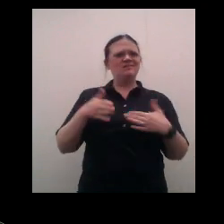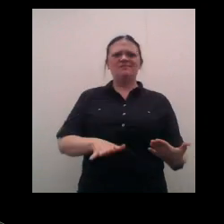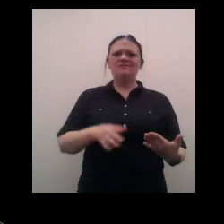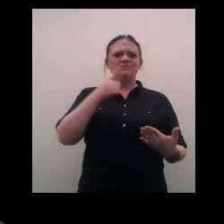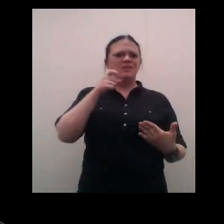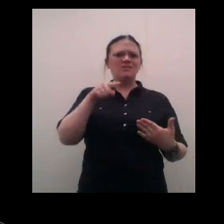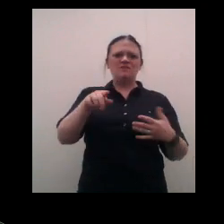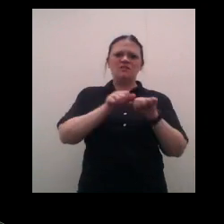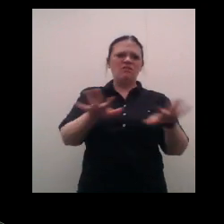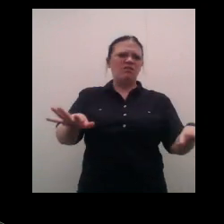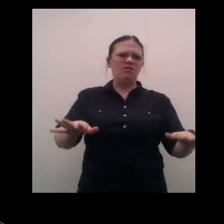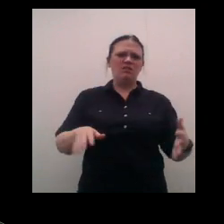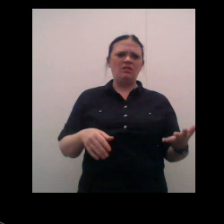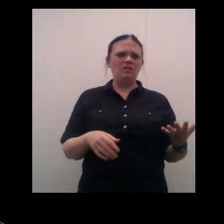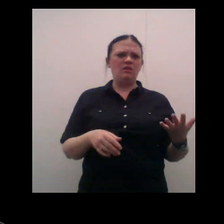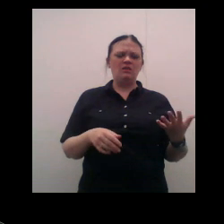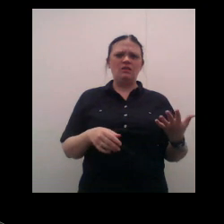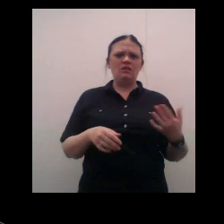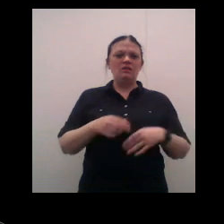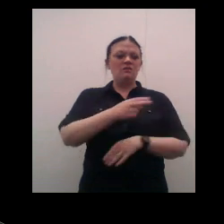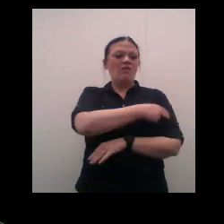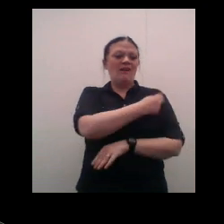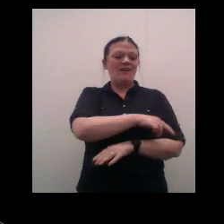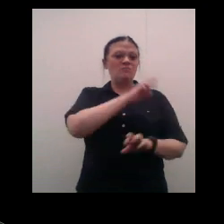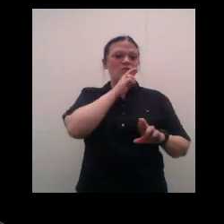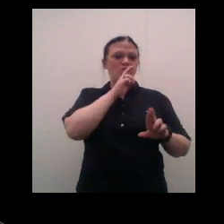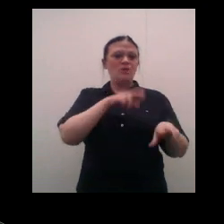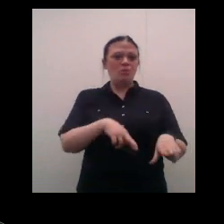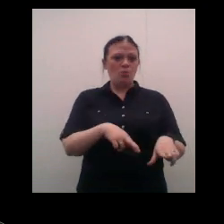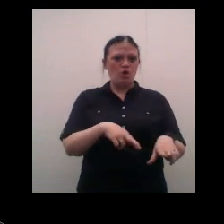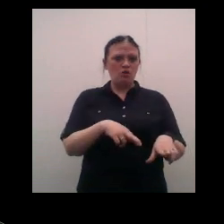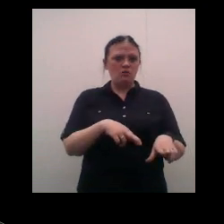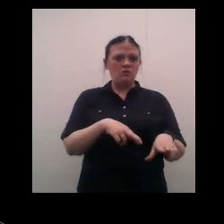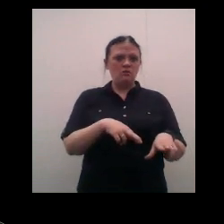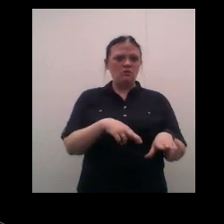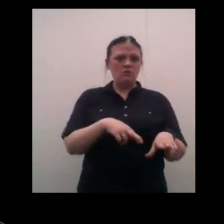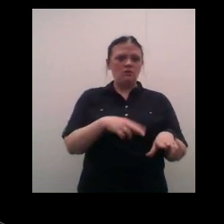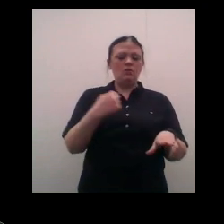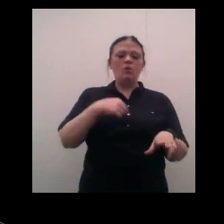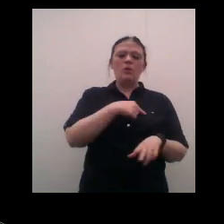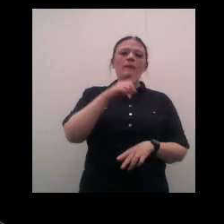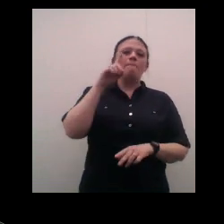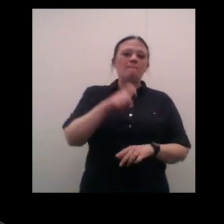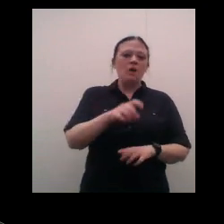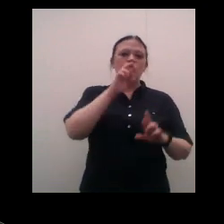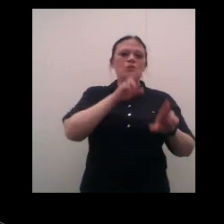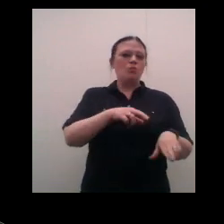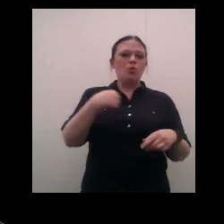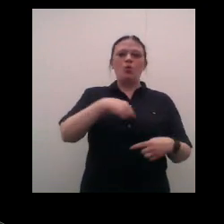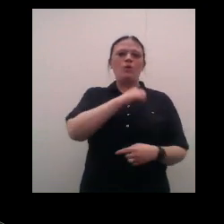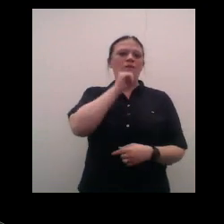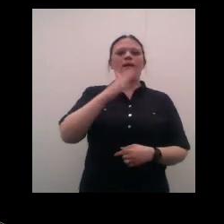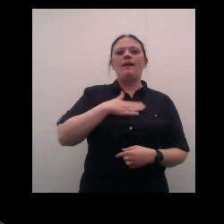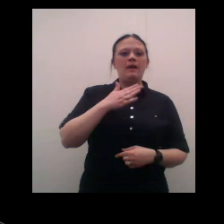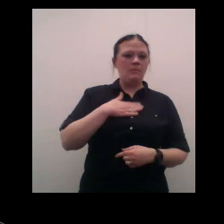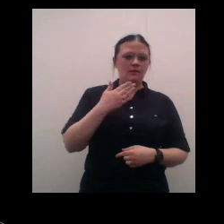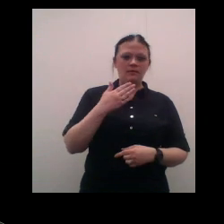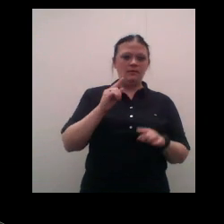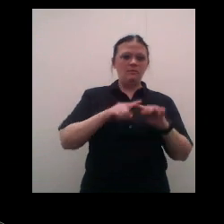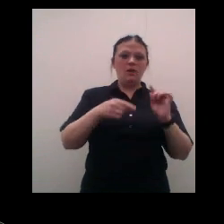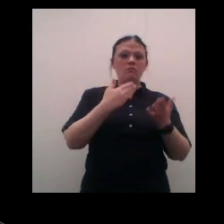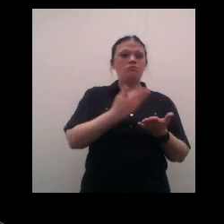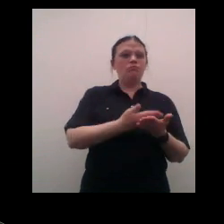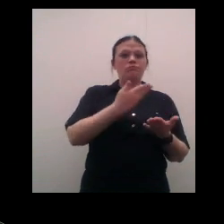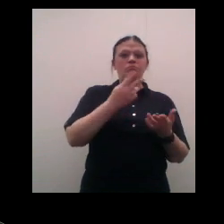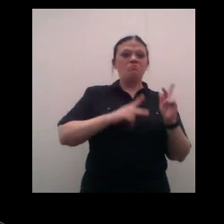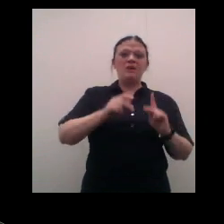outbreak. And the hospitalization report, and this is some news that we have to report that we're not happy about. This just goes to show that people are